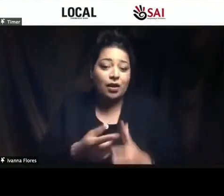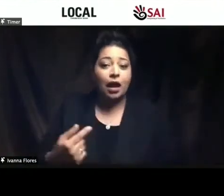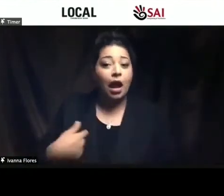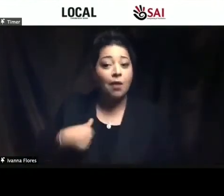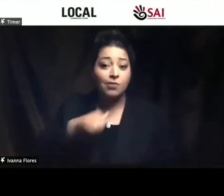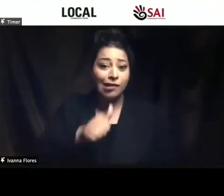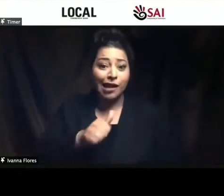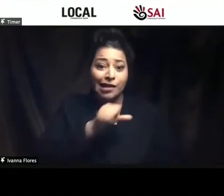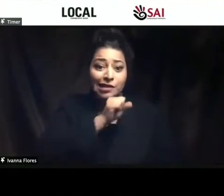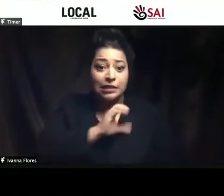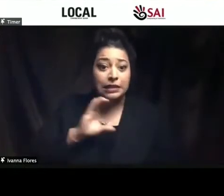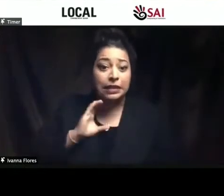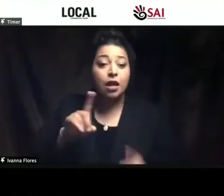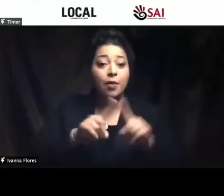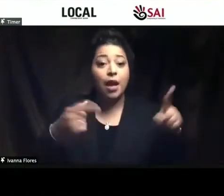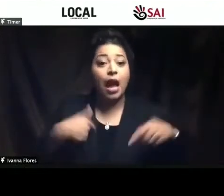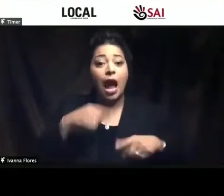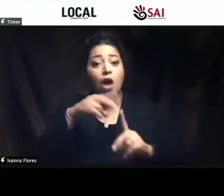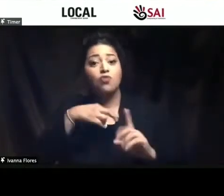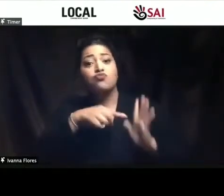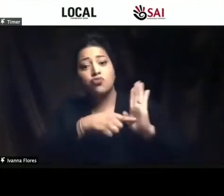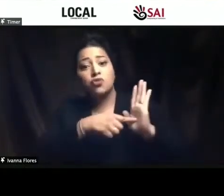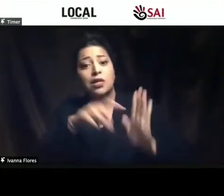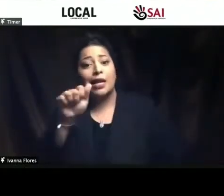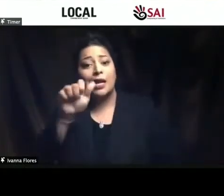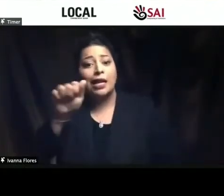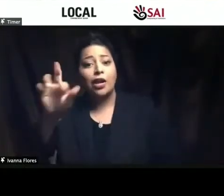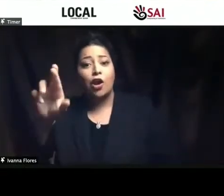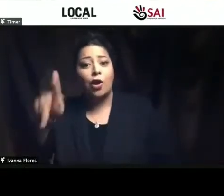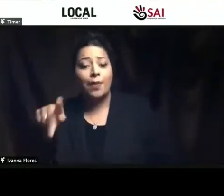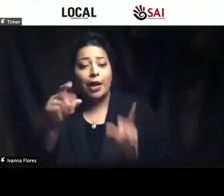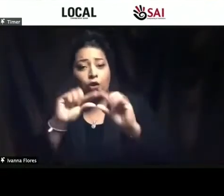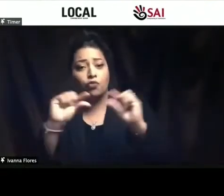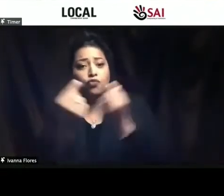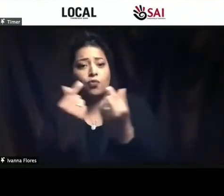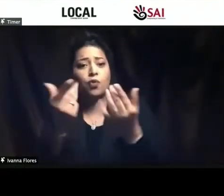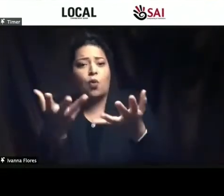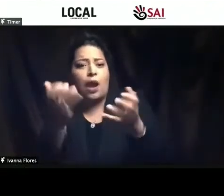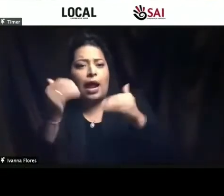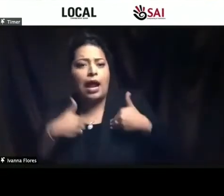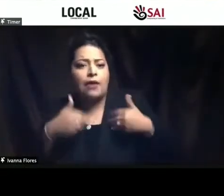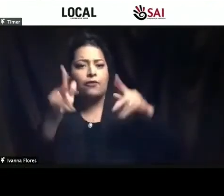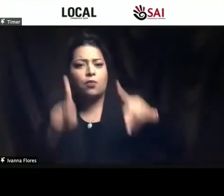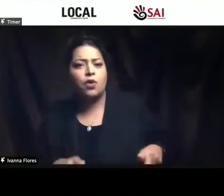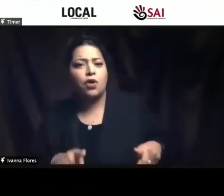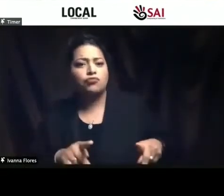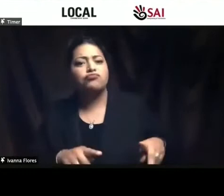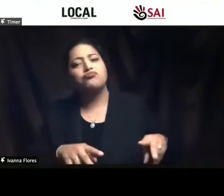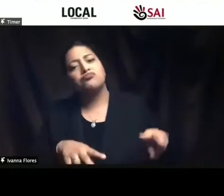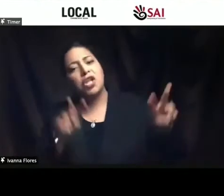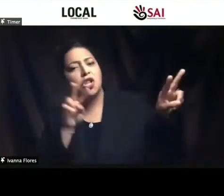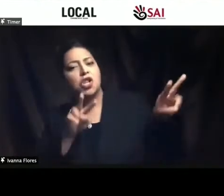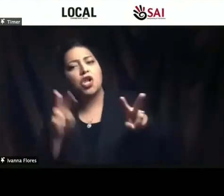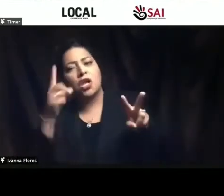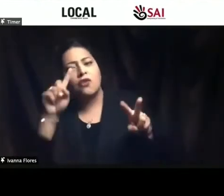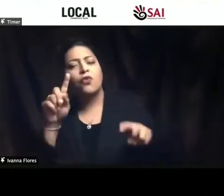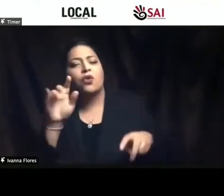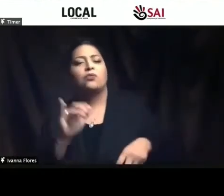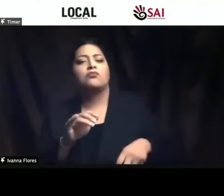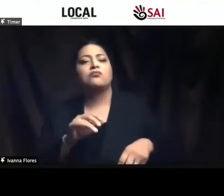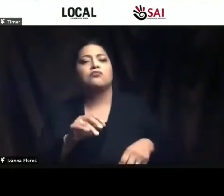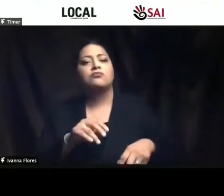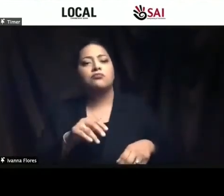but I do represent the AARP group. So I definitely want to have somebody in there who is looking out, you know, for those in that